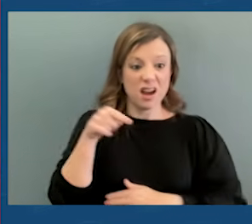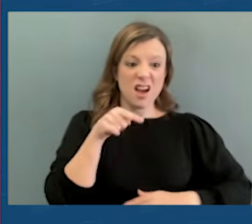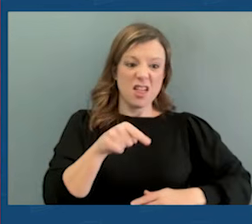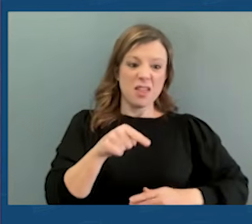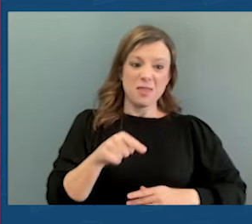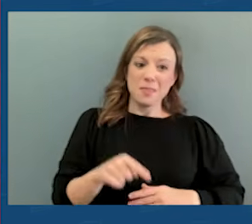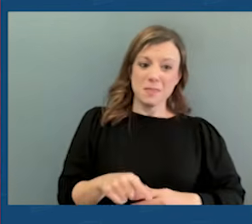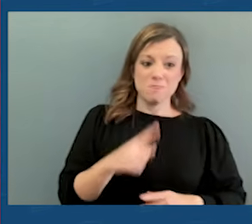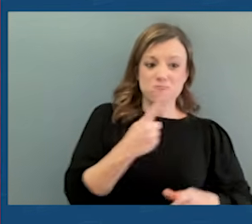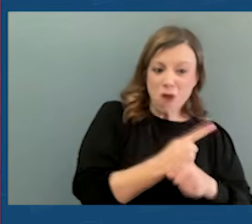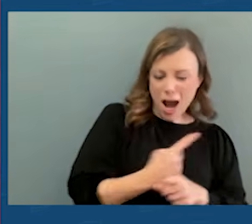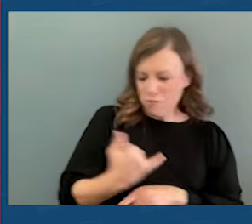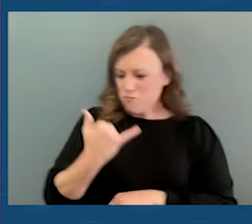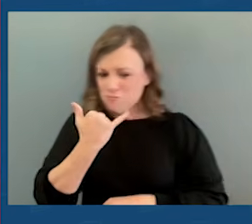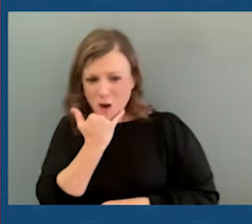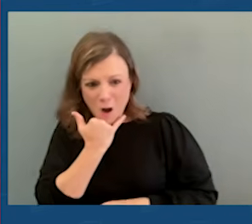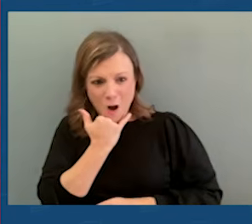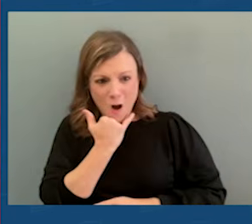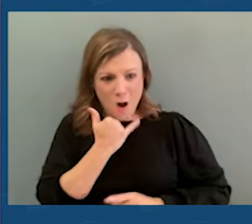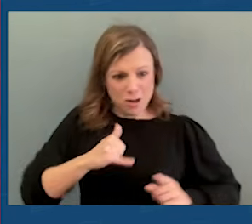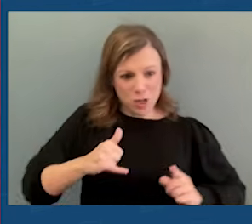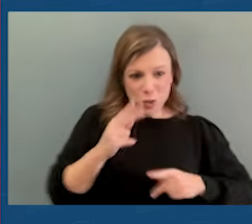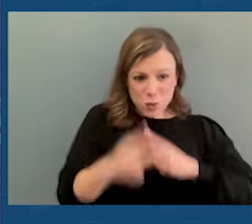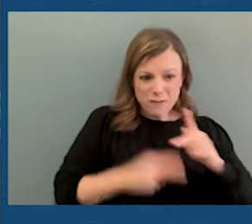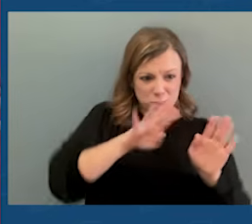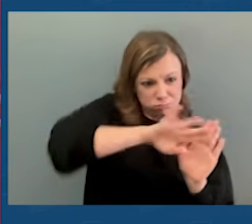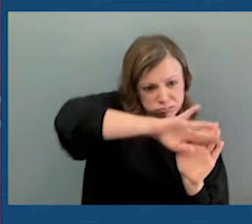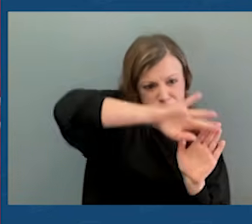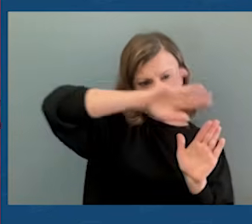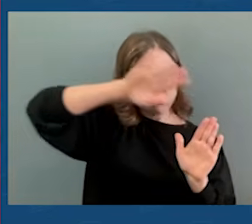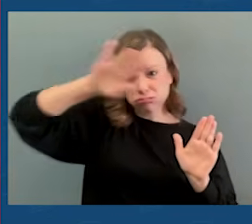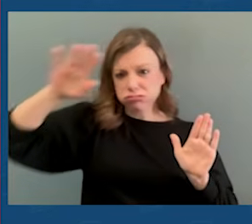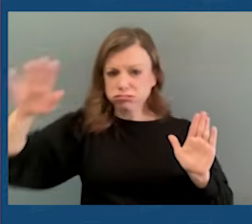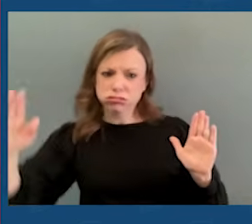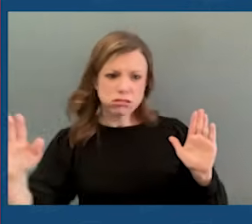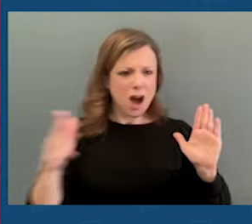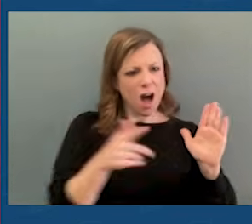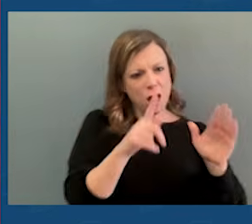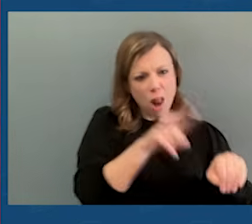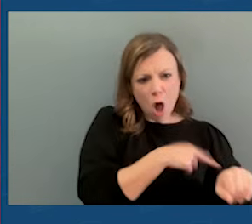long, but it does bend toward justice.